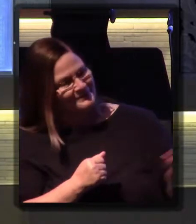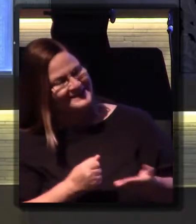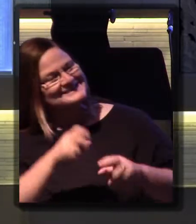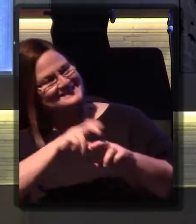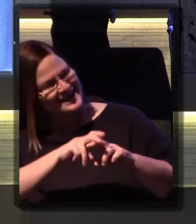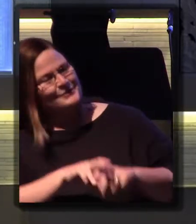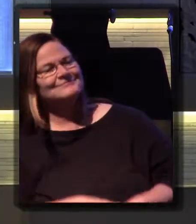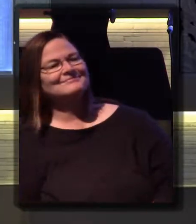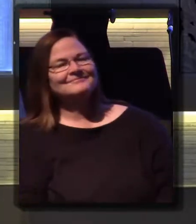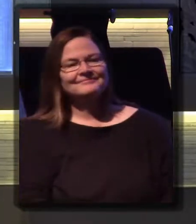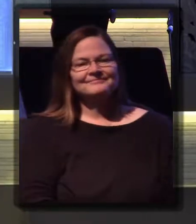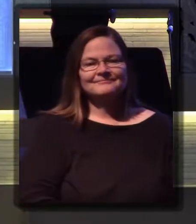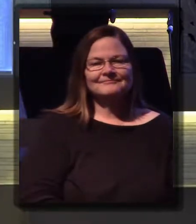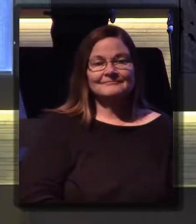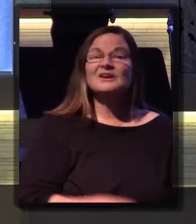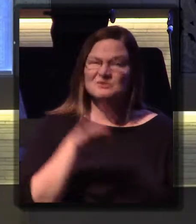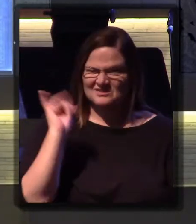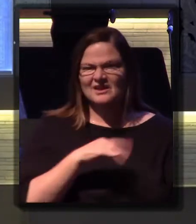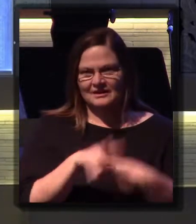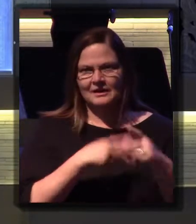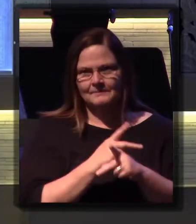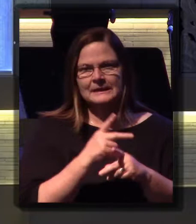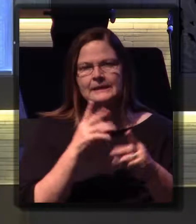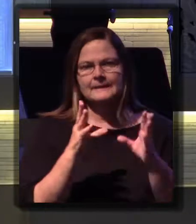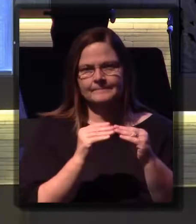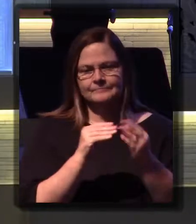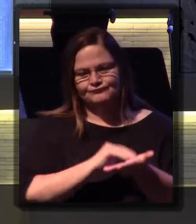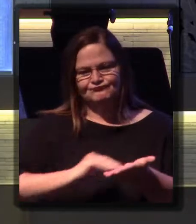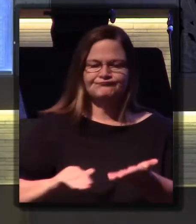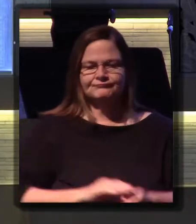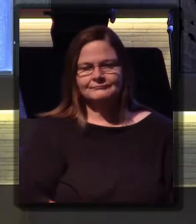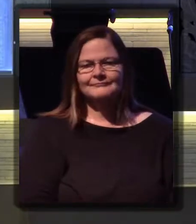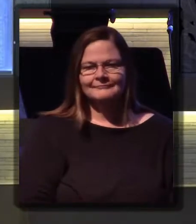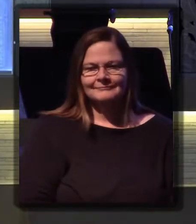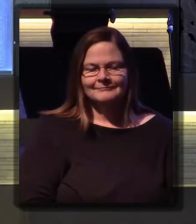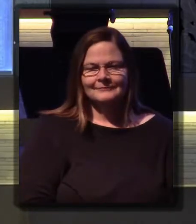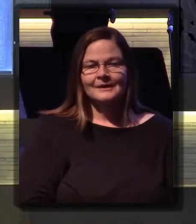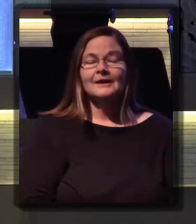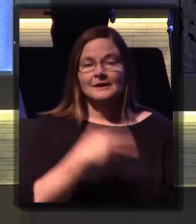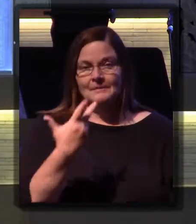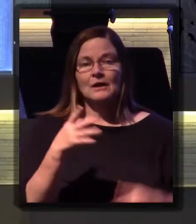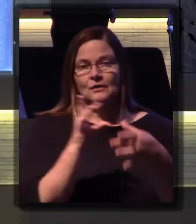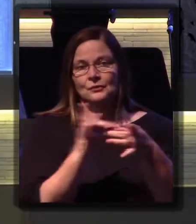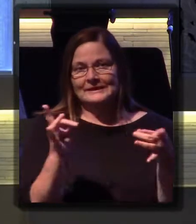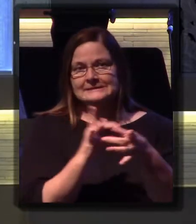to the meeting about 3 minutes early, and they said, come in, sit down. And it was that kind of